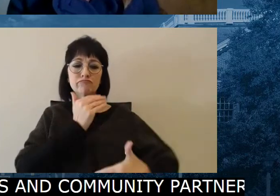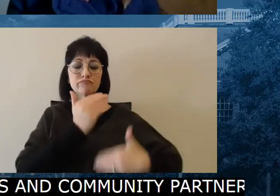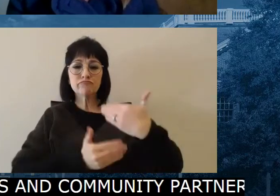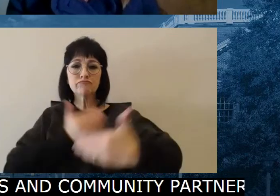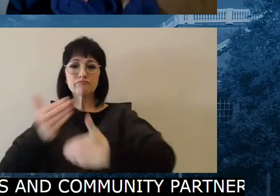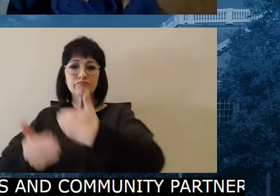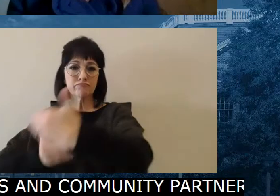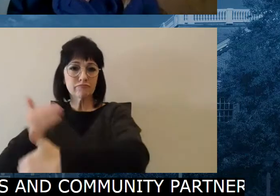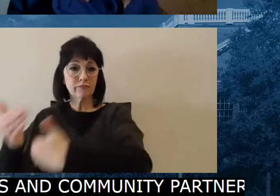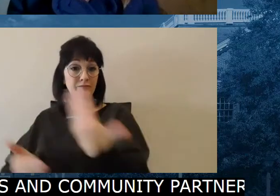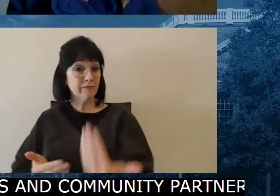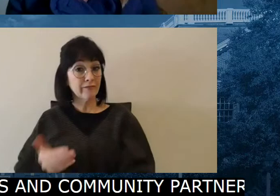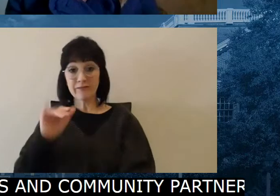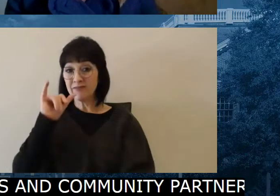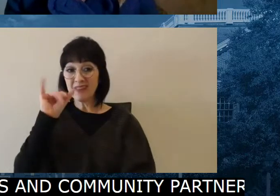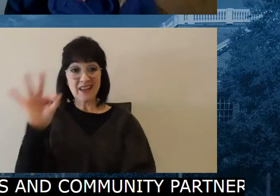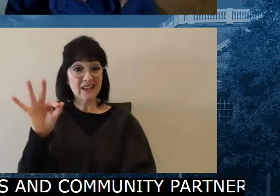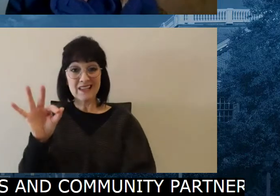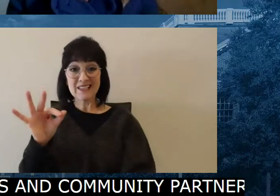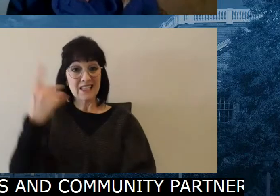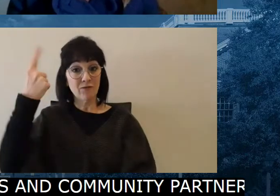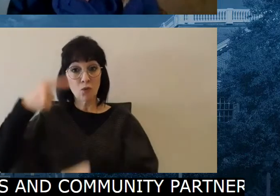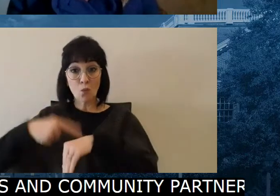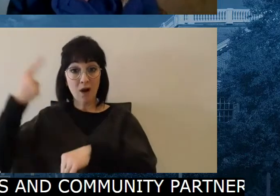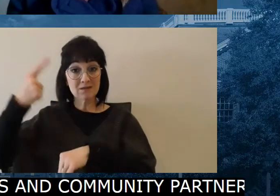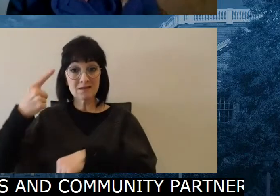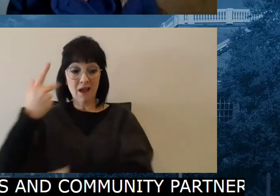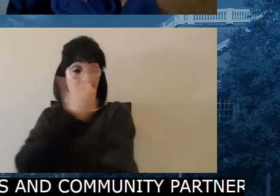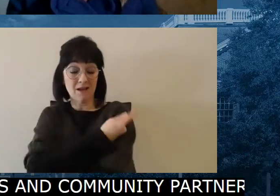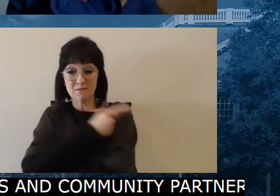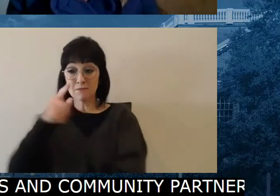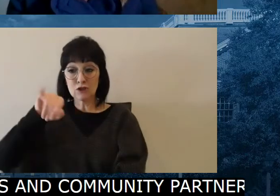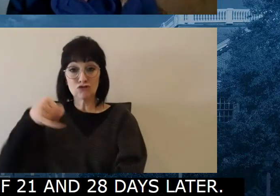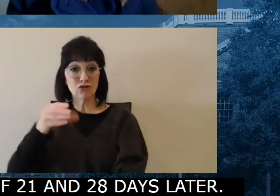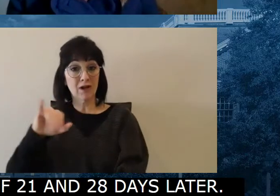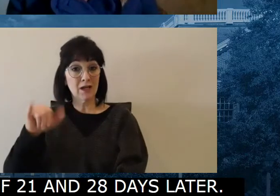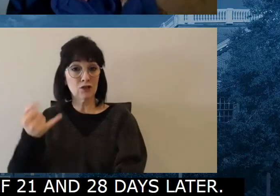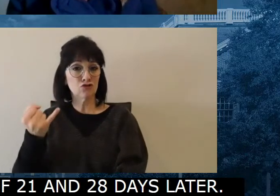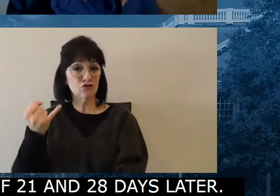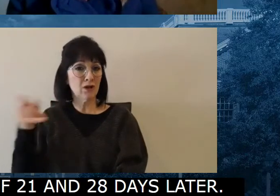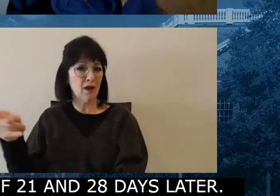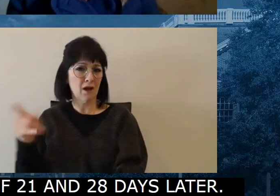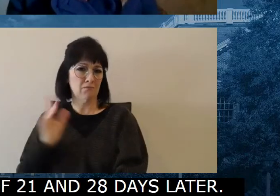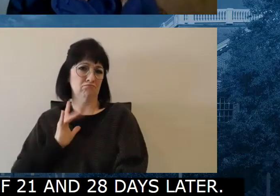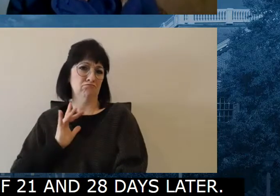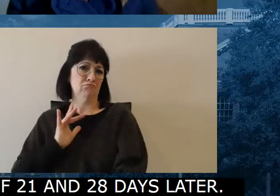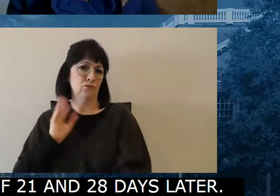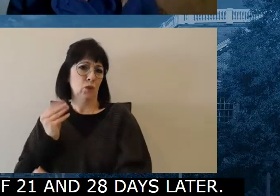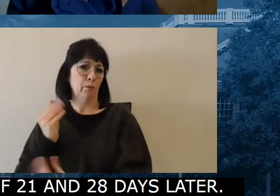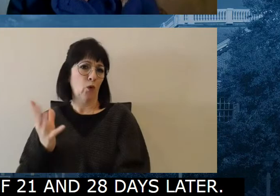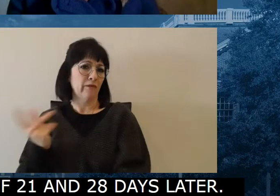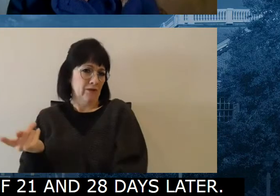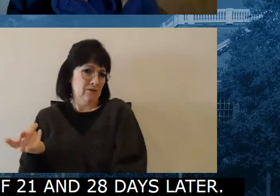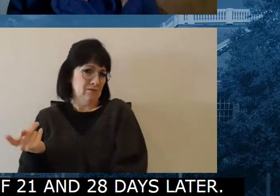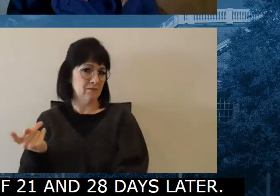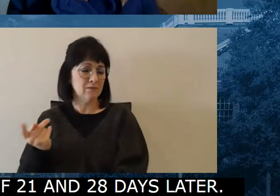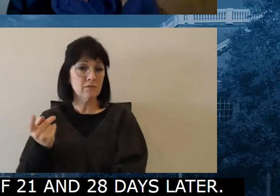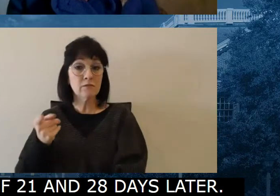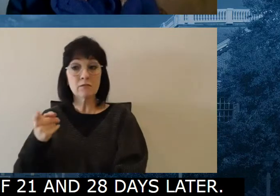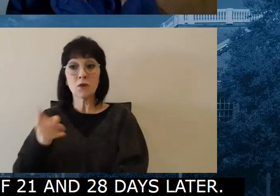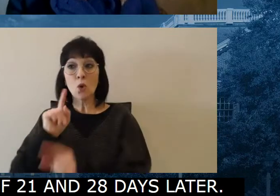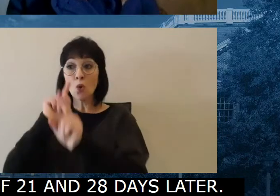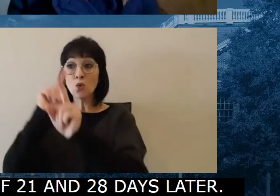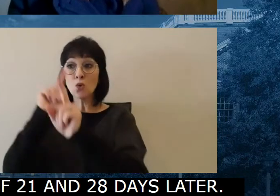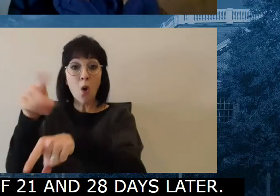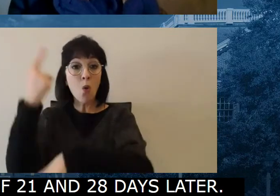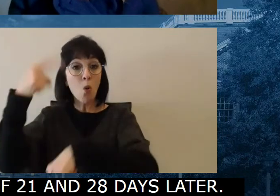one-dose vaccine, it's one and done. That's beautiful. When you talk about being able to do large clinics with a one and done